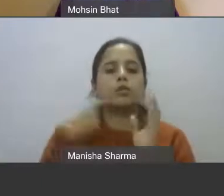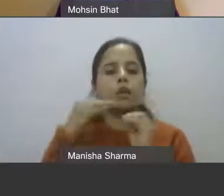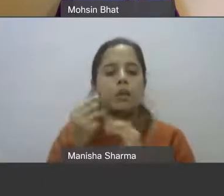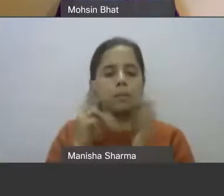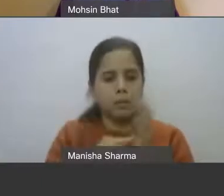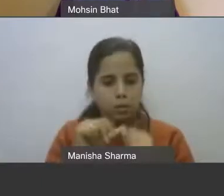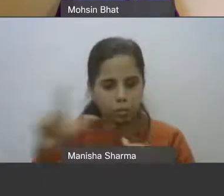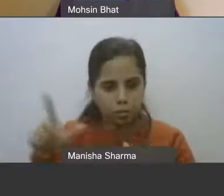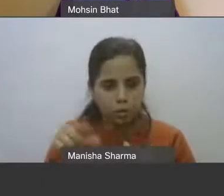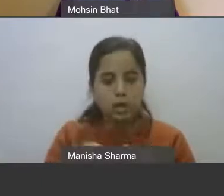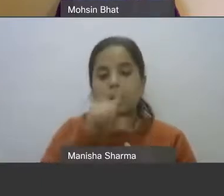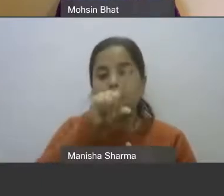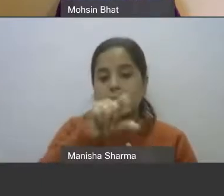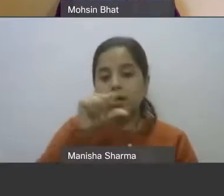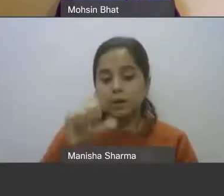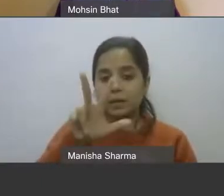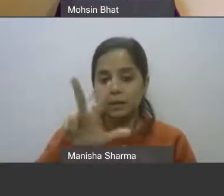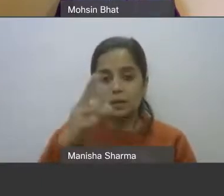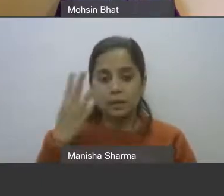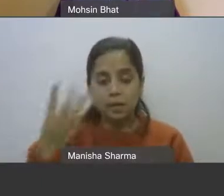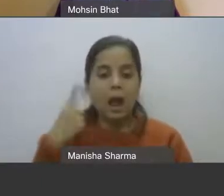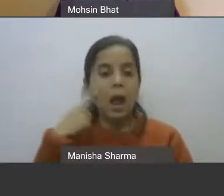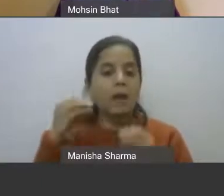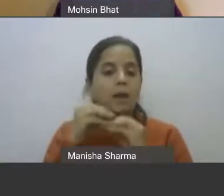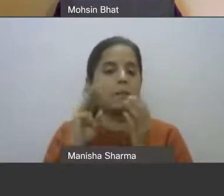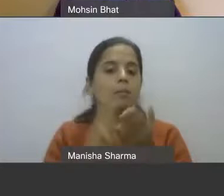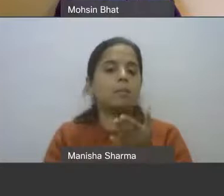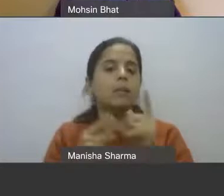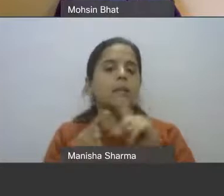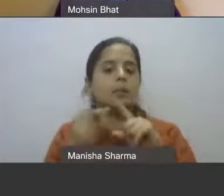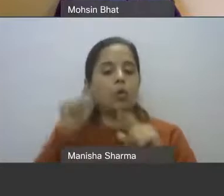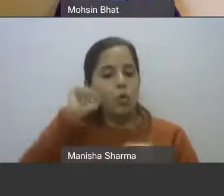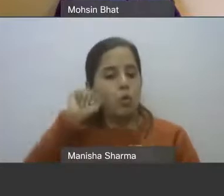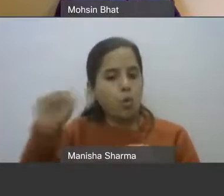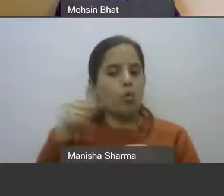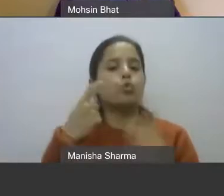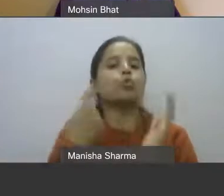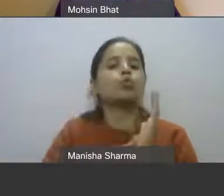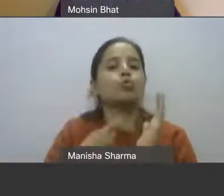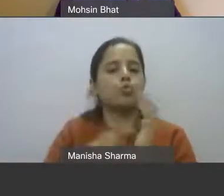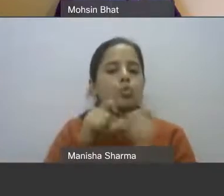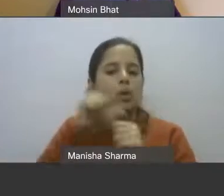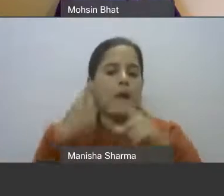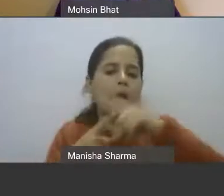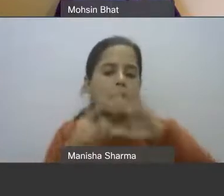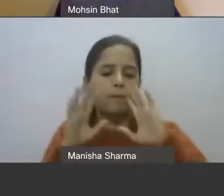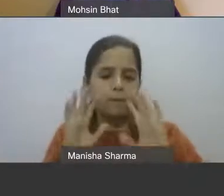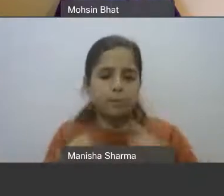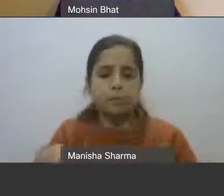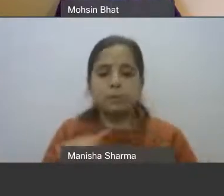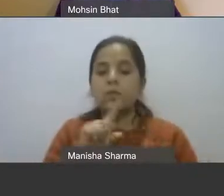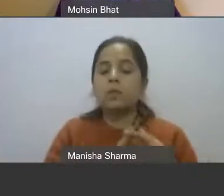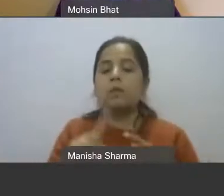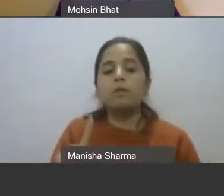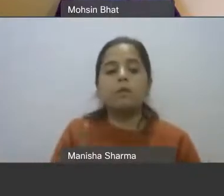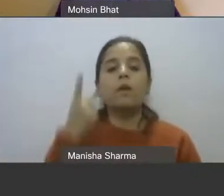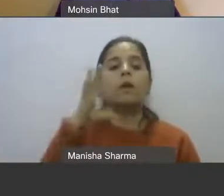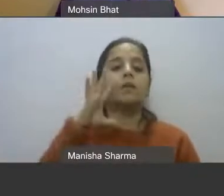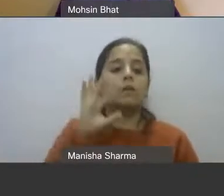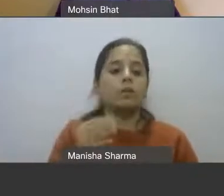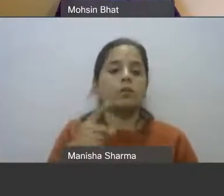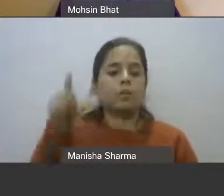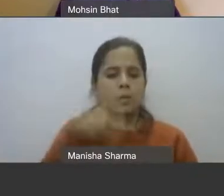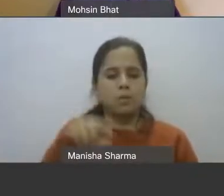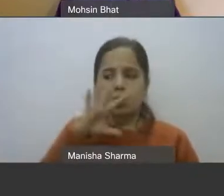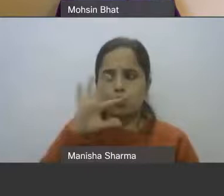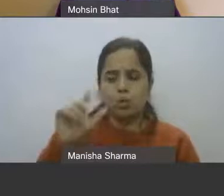IMDT Act, 1983. And these tribunals had a lot of due process protection because the primary concern was that genuine citizens